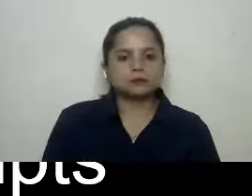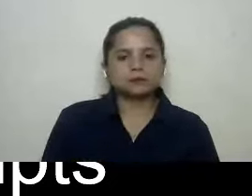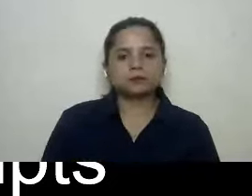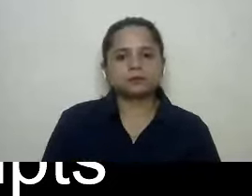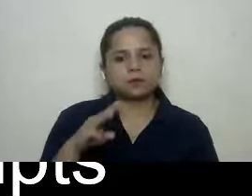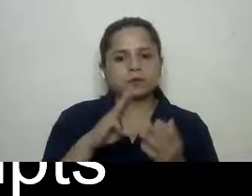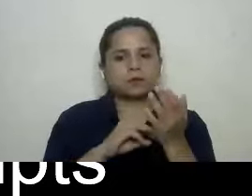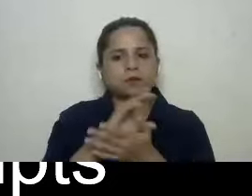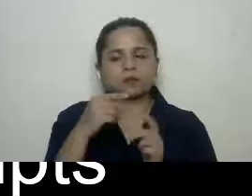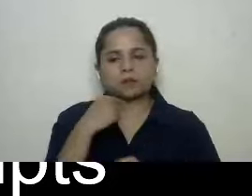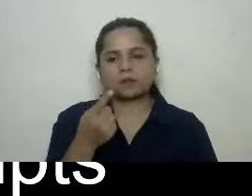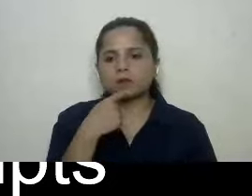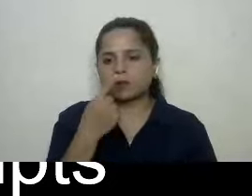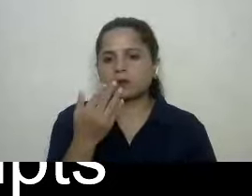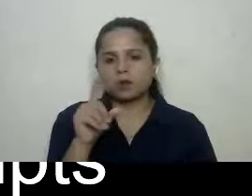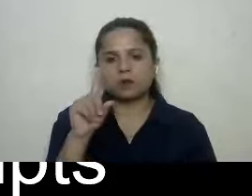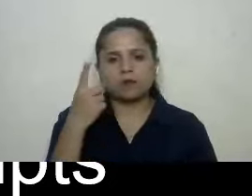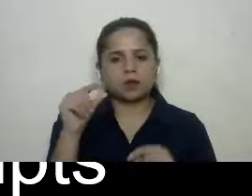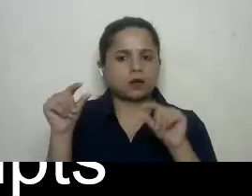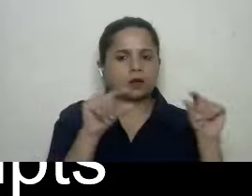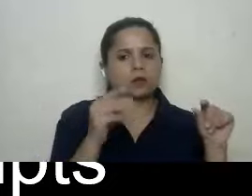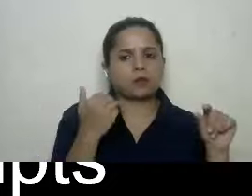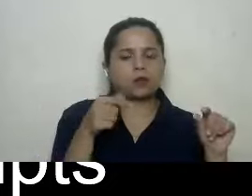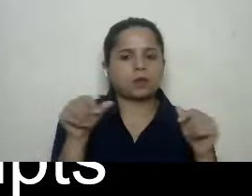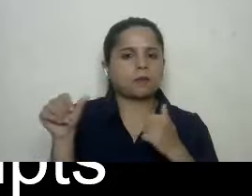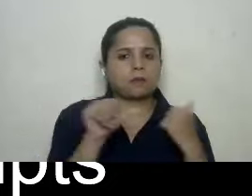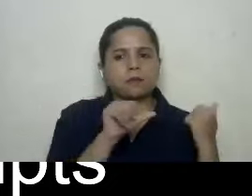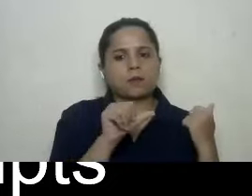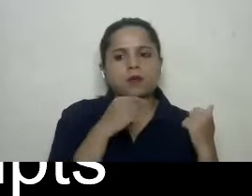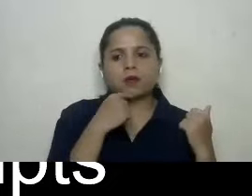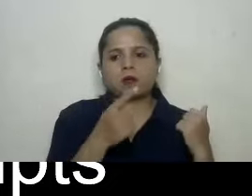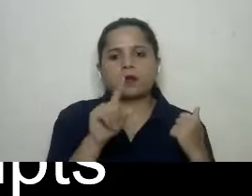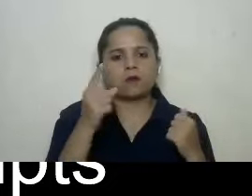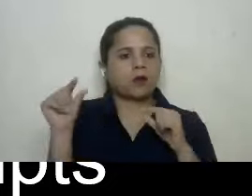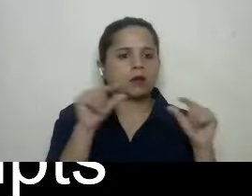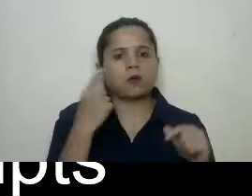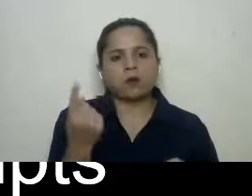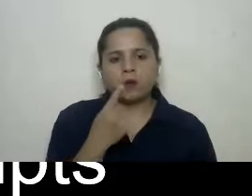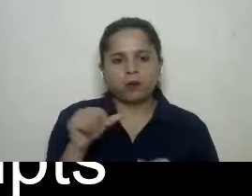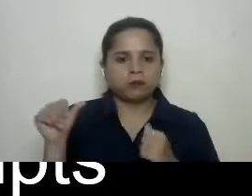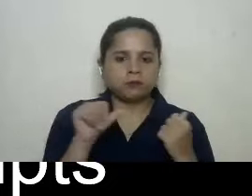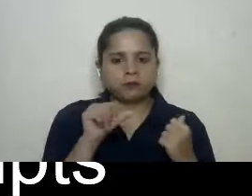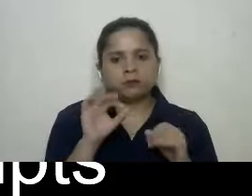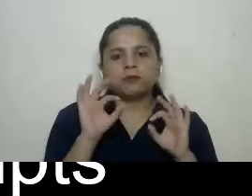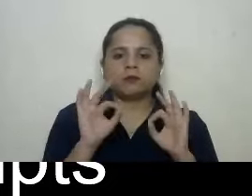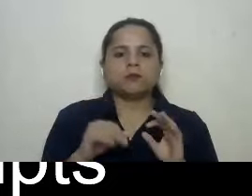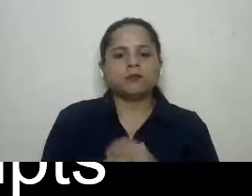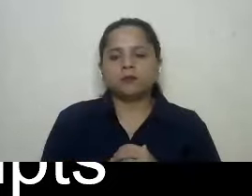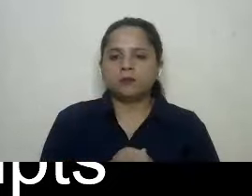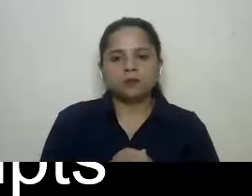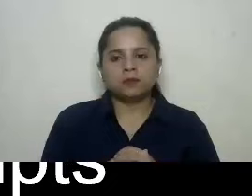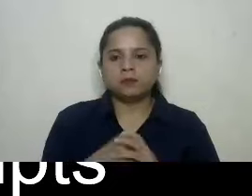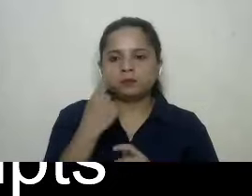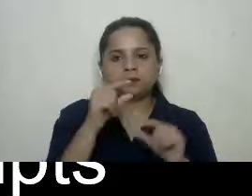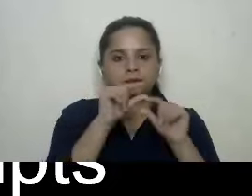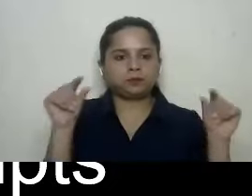just show the first one? Let's go back to this, just the first statement. Can you go back? Thank you. Yes. So